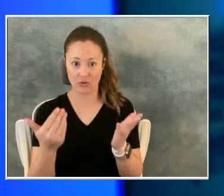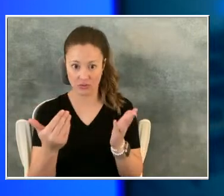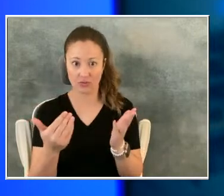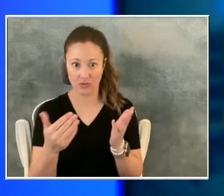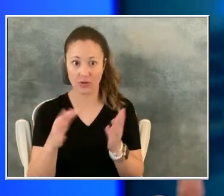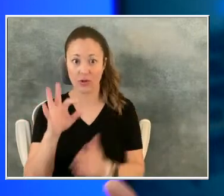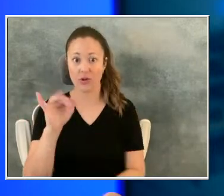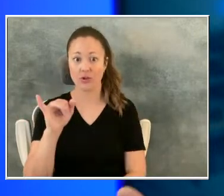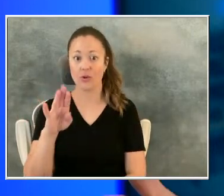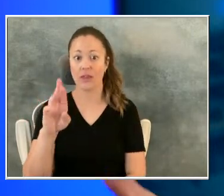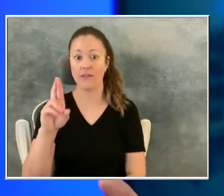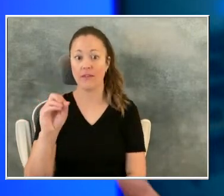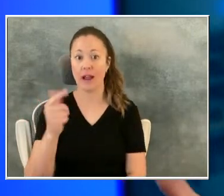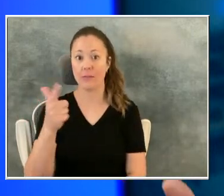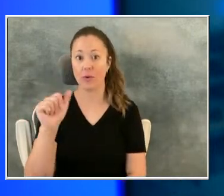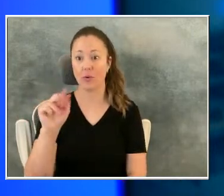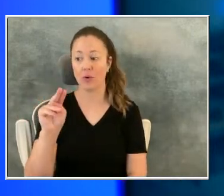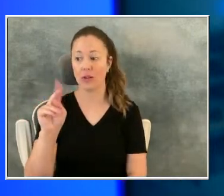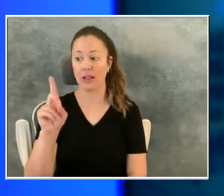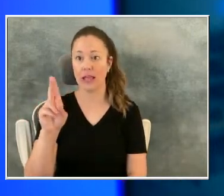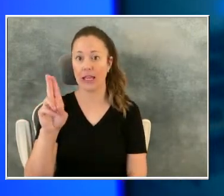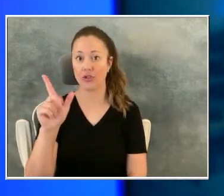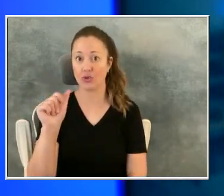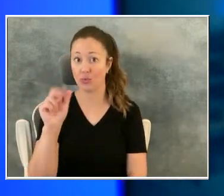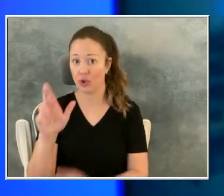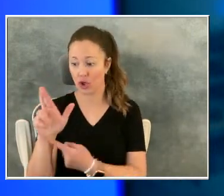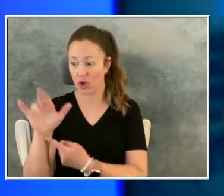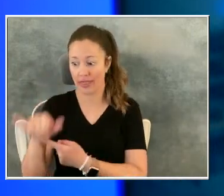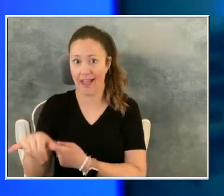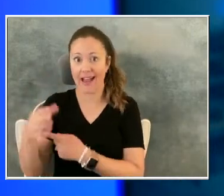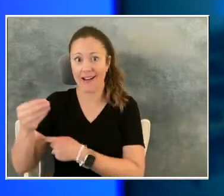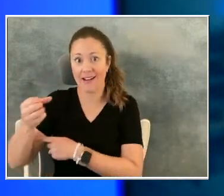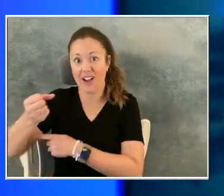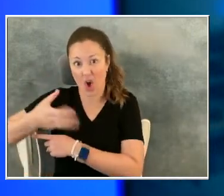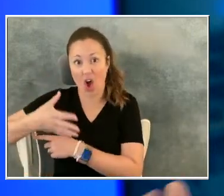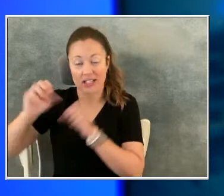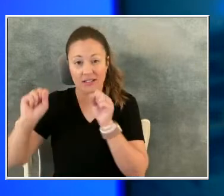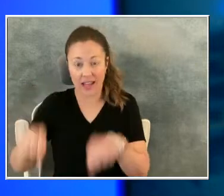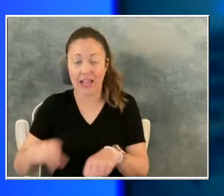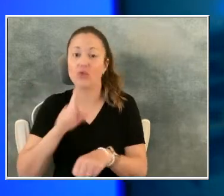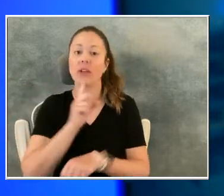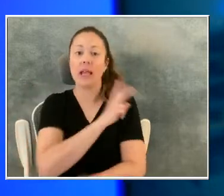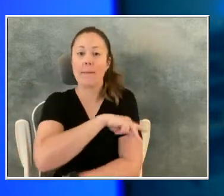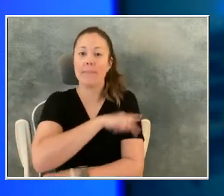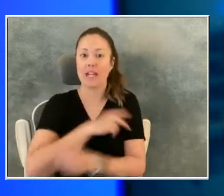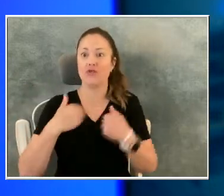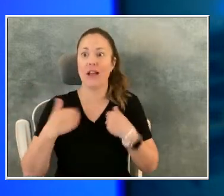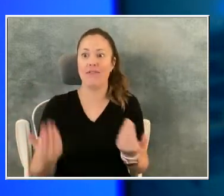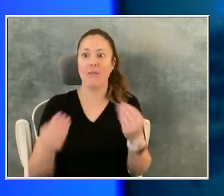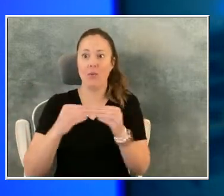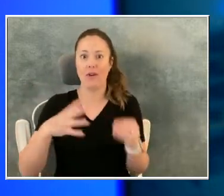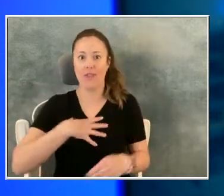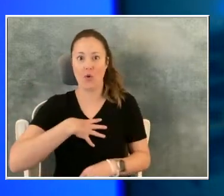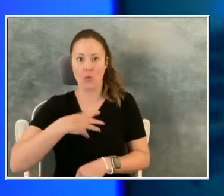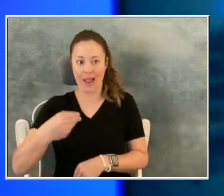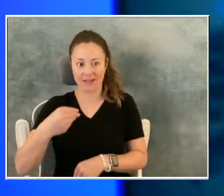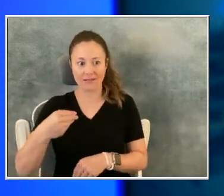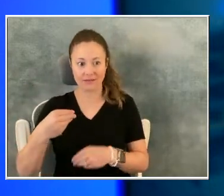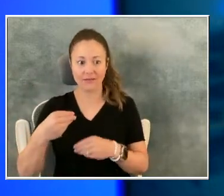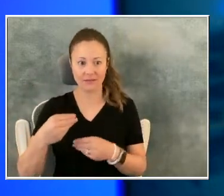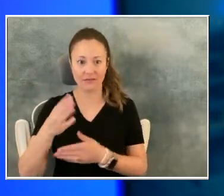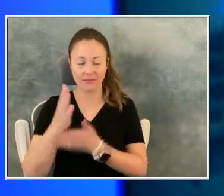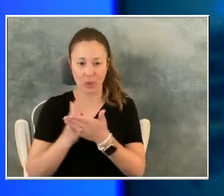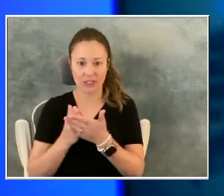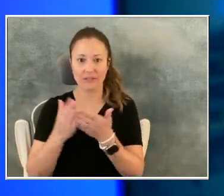in the breast. And as we showed in that picture, patients with dense breast tissue have more of those white fibroglandular elements. So their breasts have